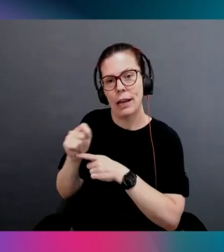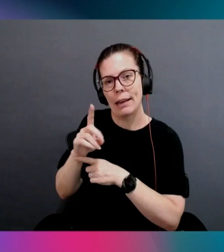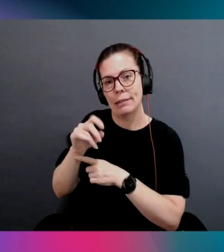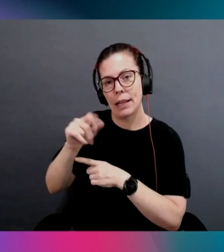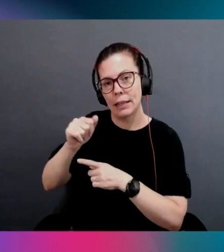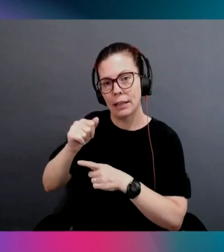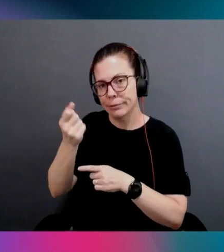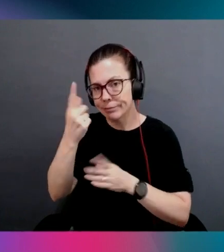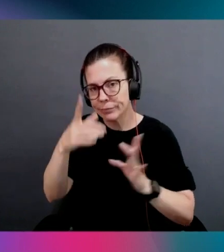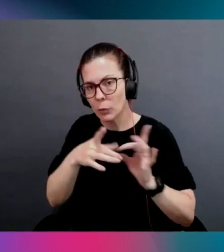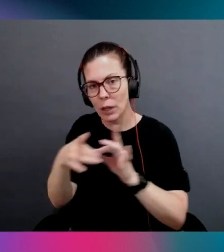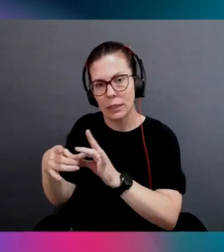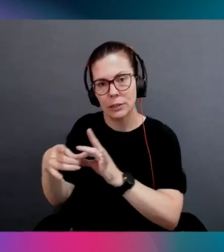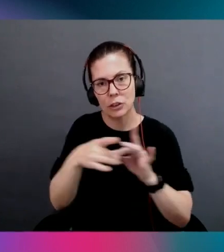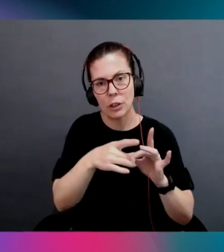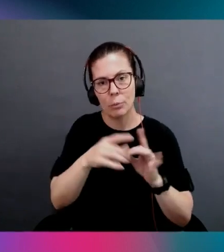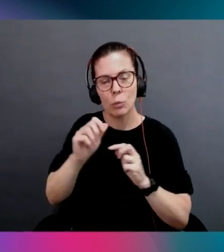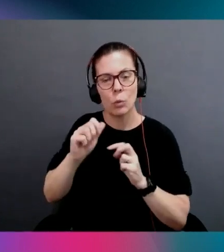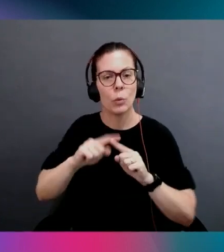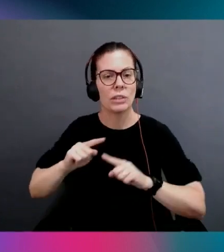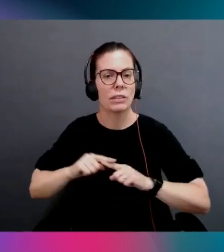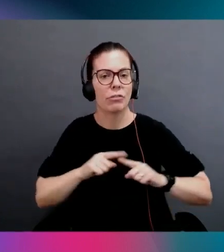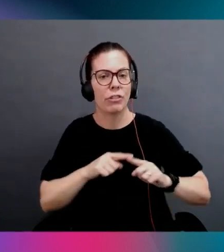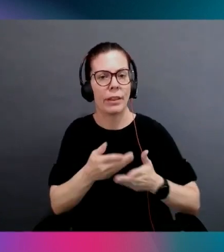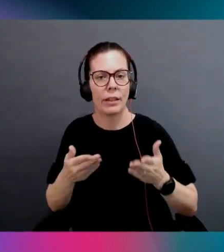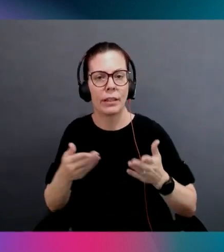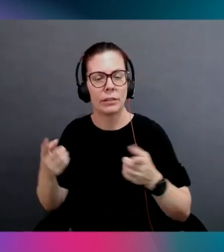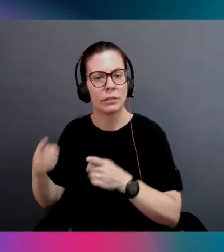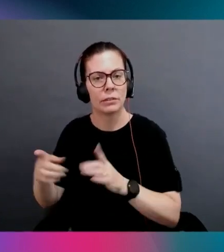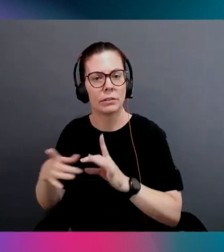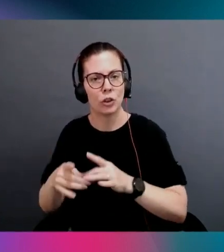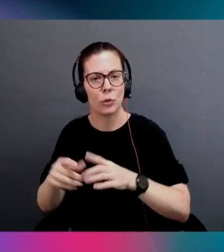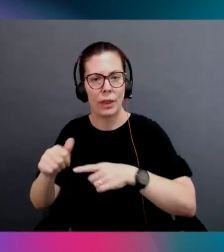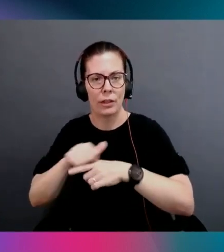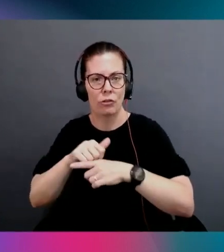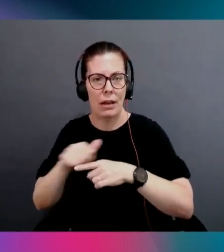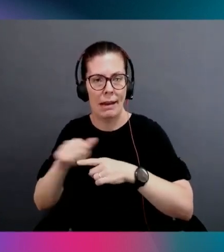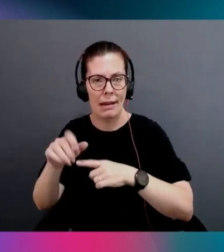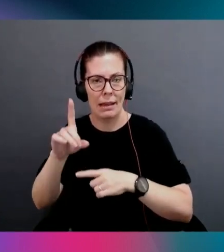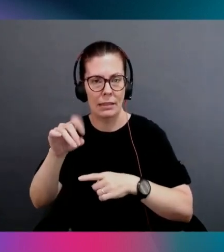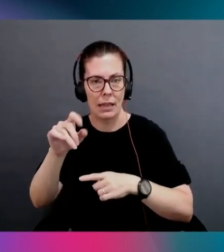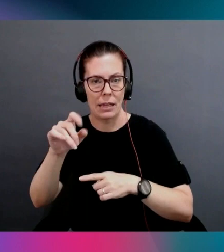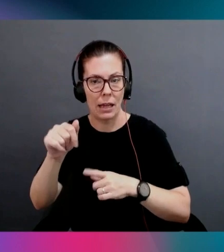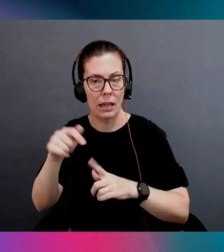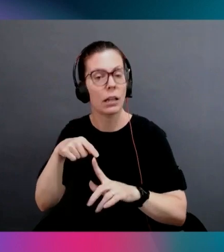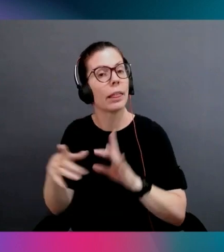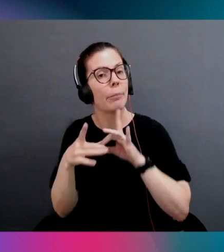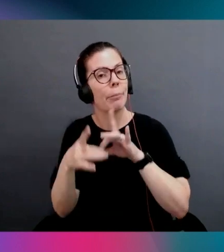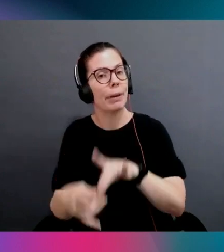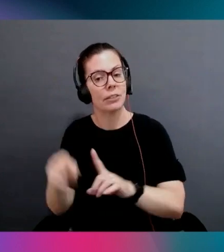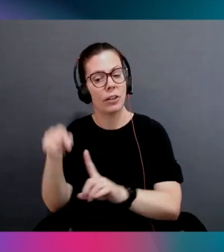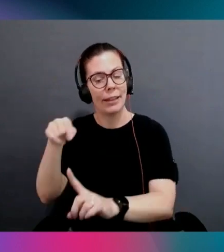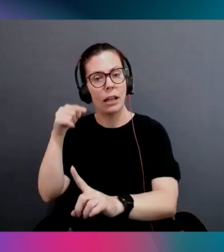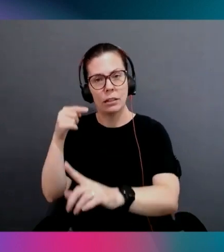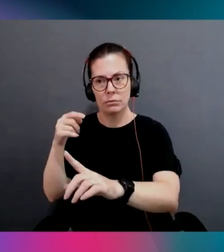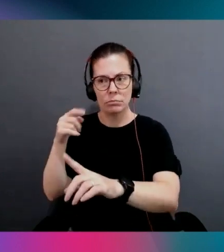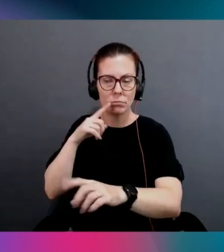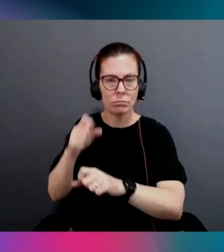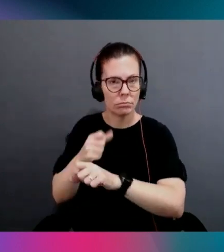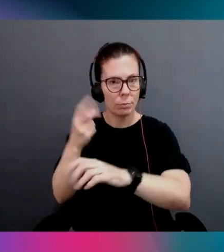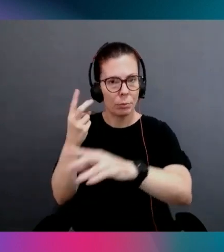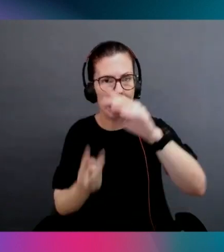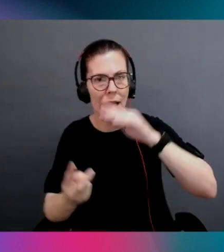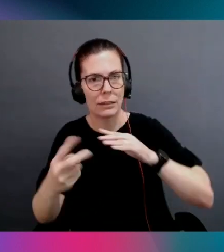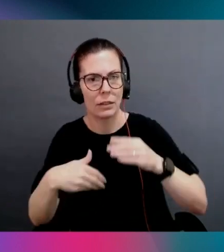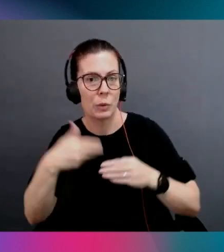relationships between all the different things that have gone into the training data. And then based on that, they can actually kind of predict what's coming next. And